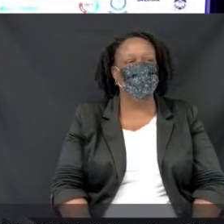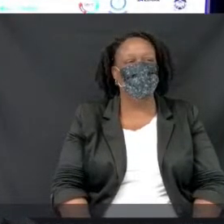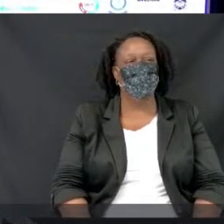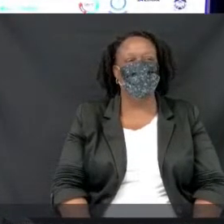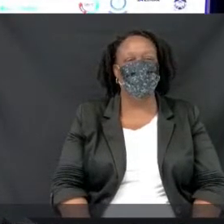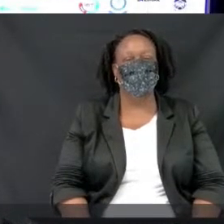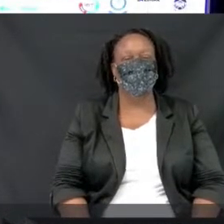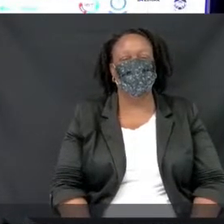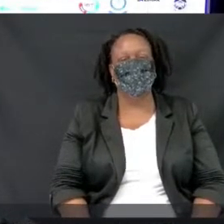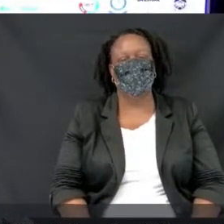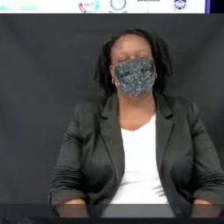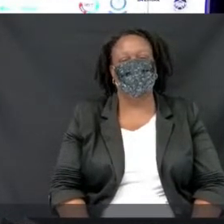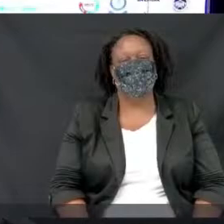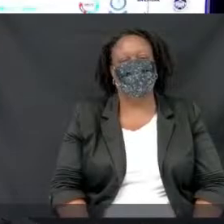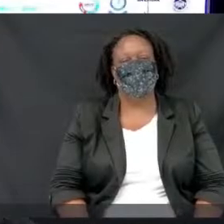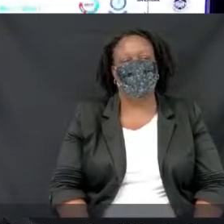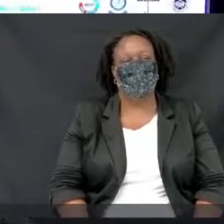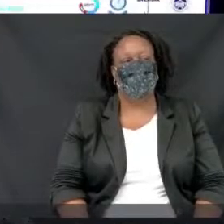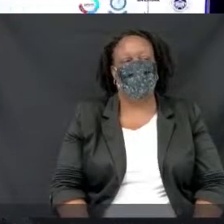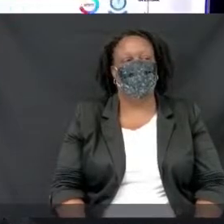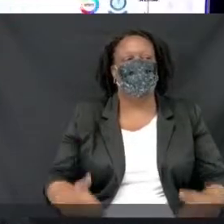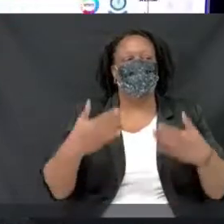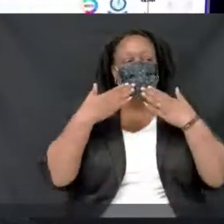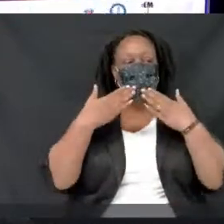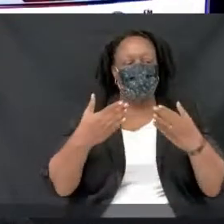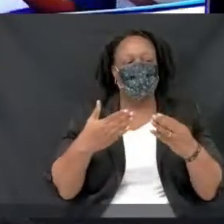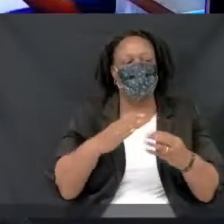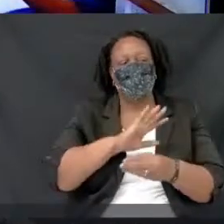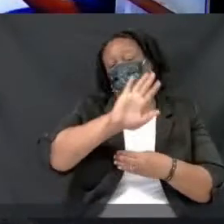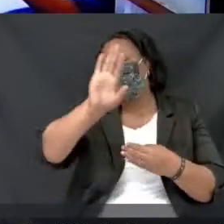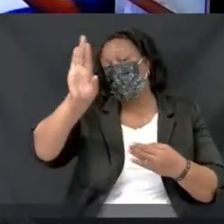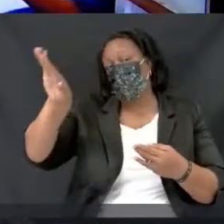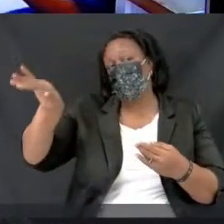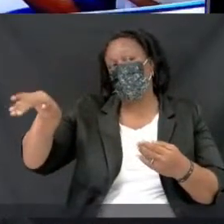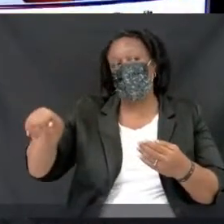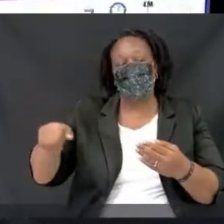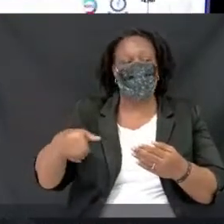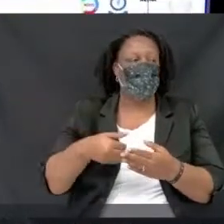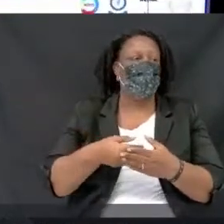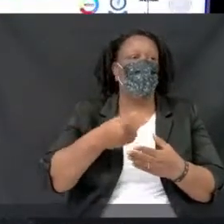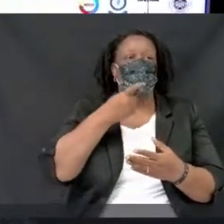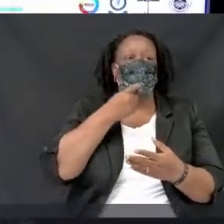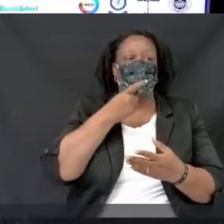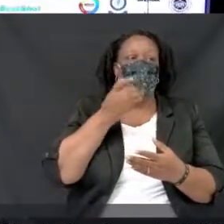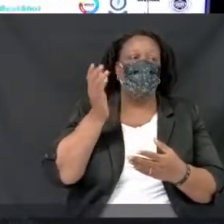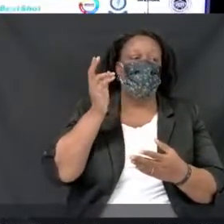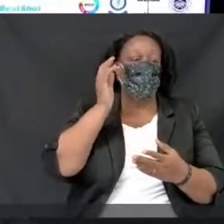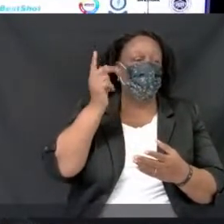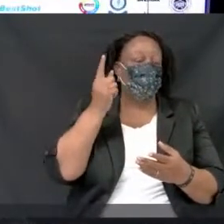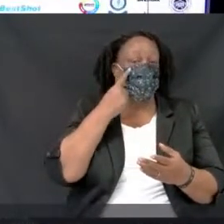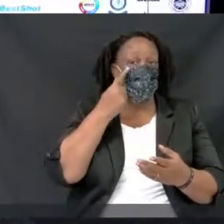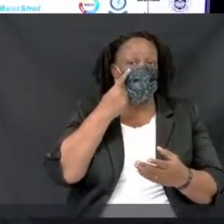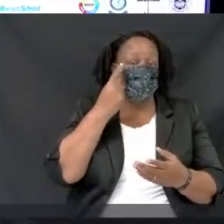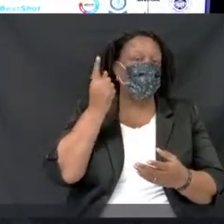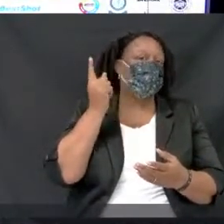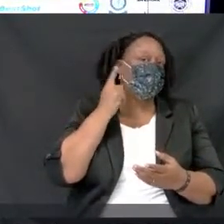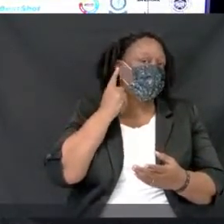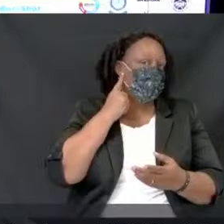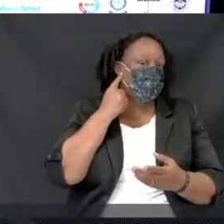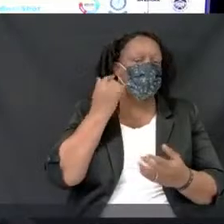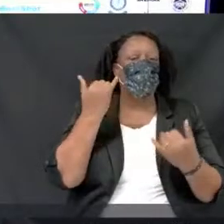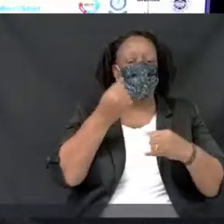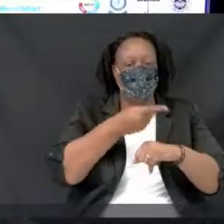Lejon James. Thanks to all of you, and thank you for being with us today for our COVID-19